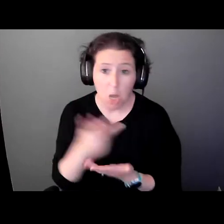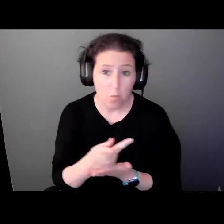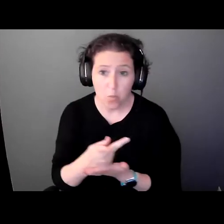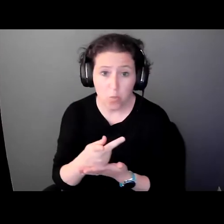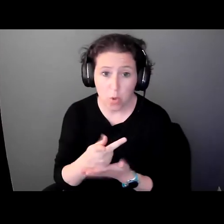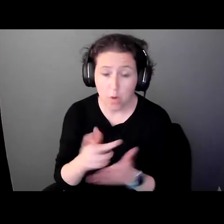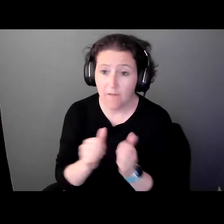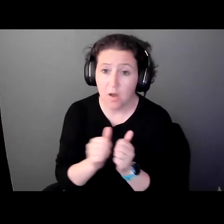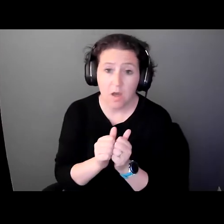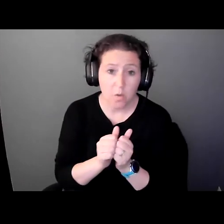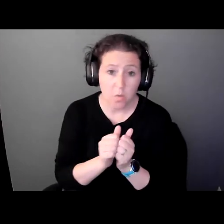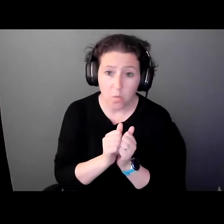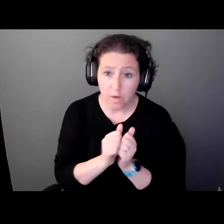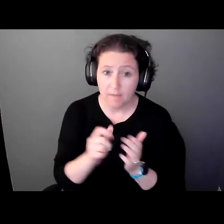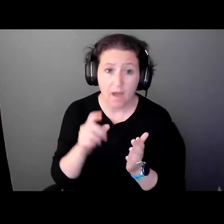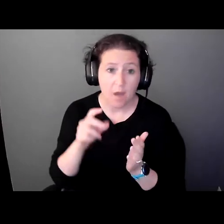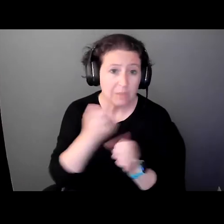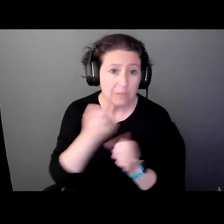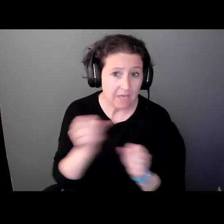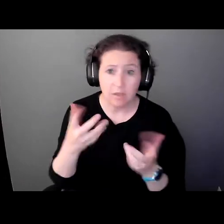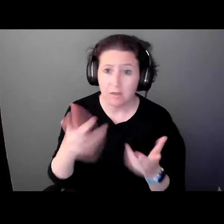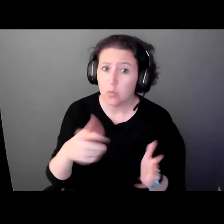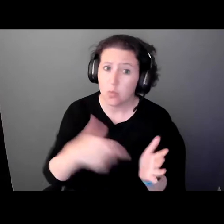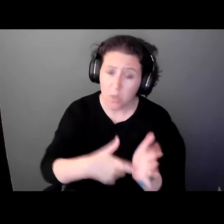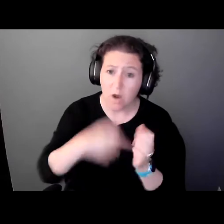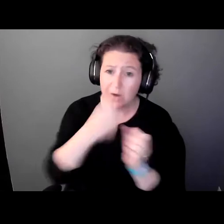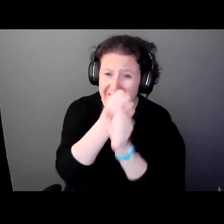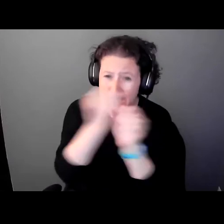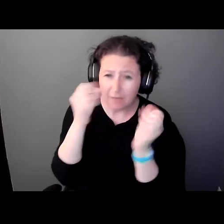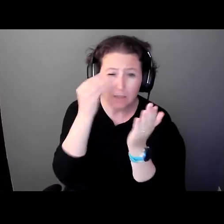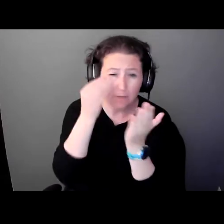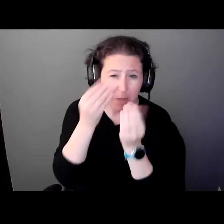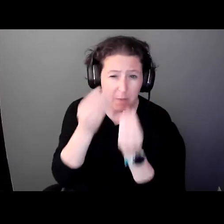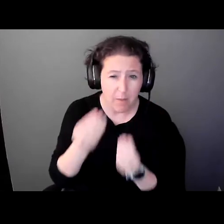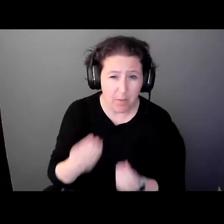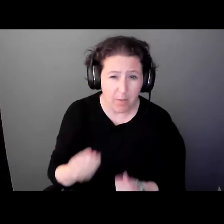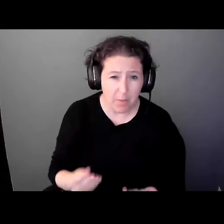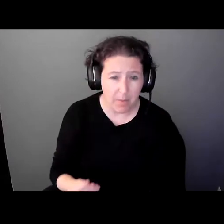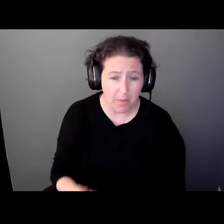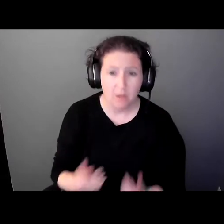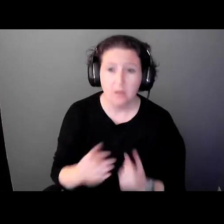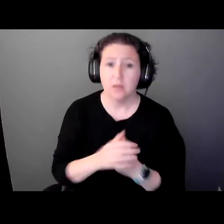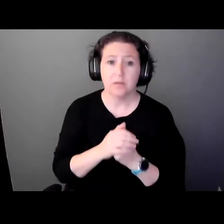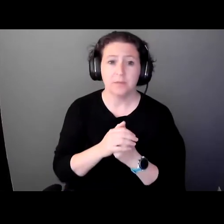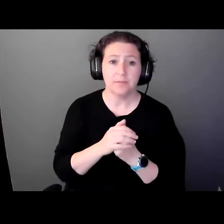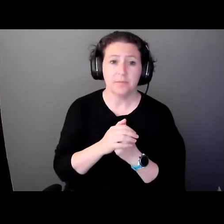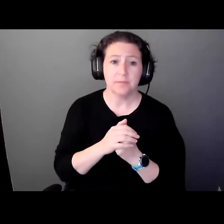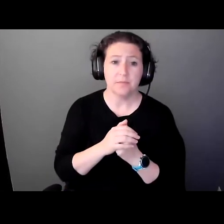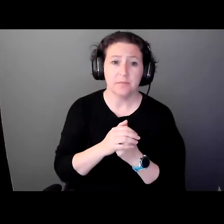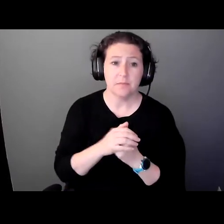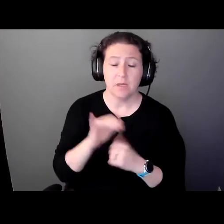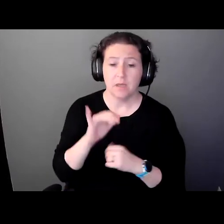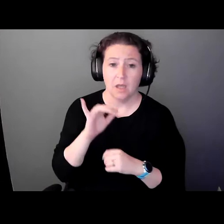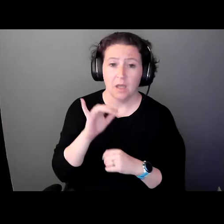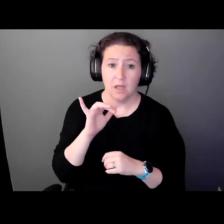reams of safety data that extended out beyond where there was any precedent for identification